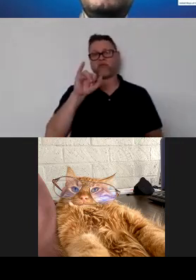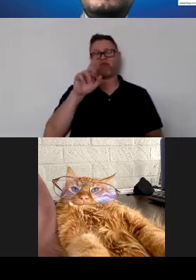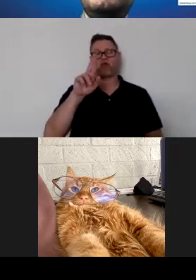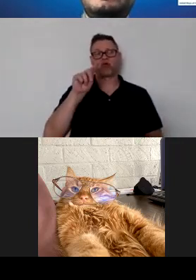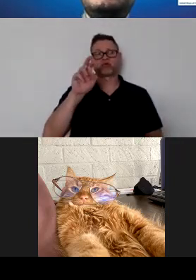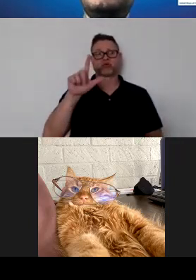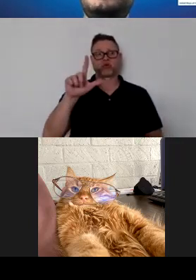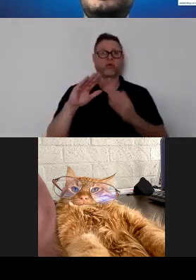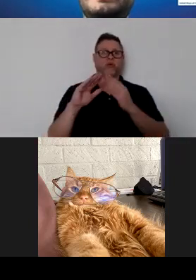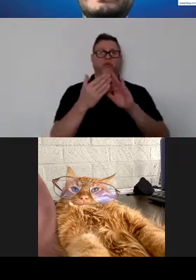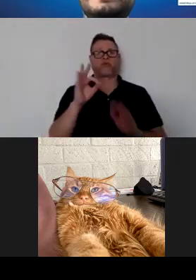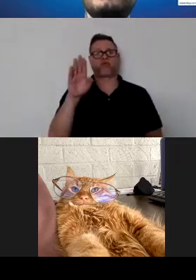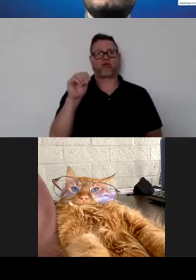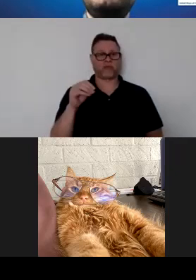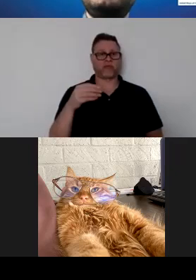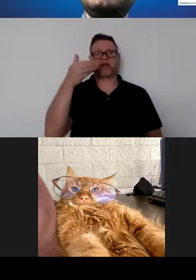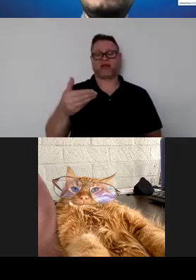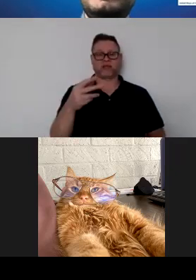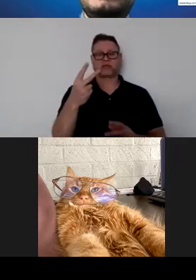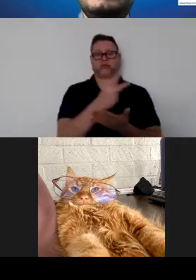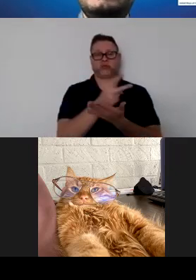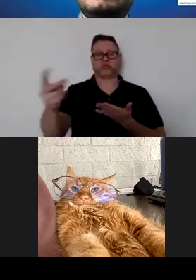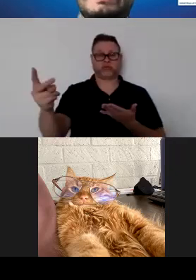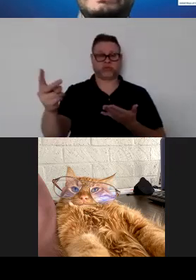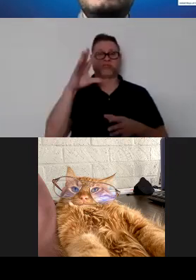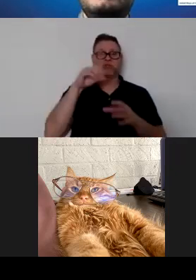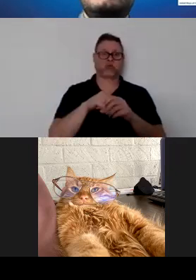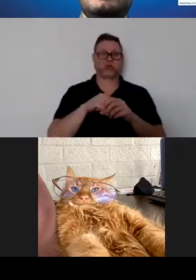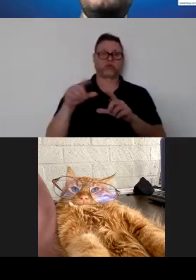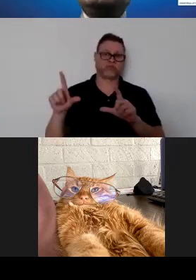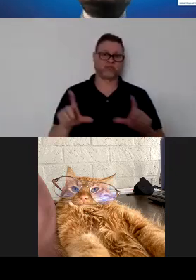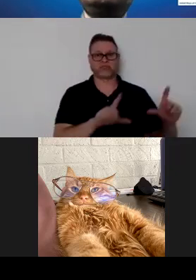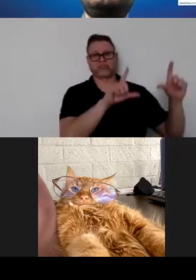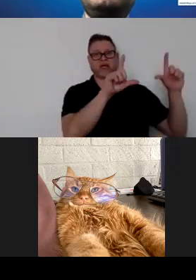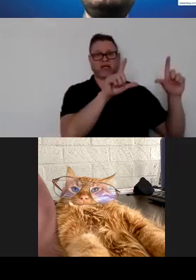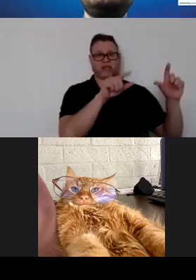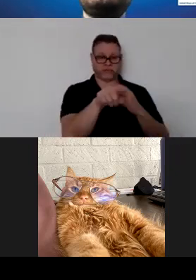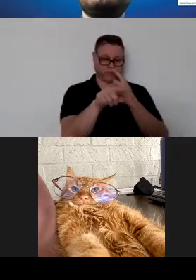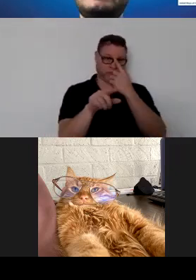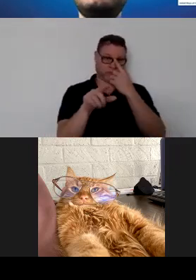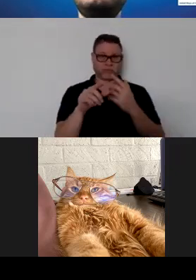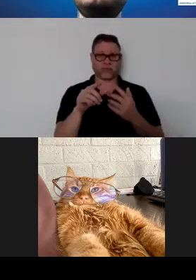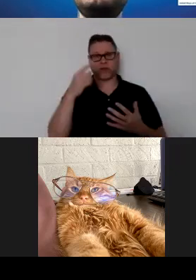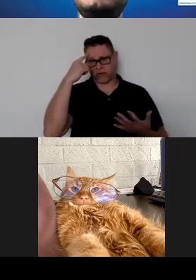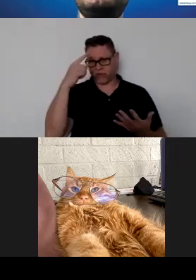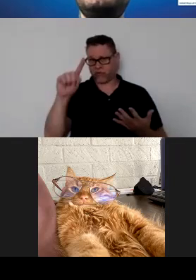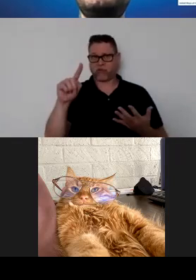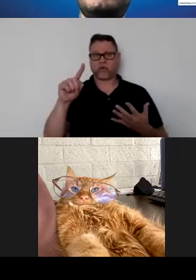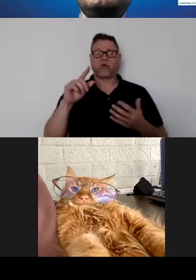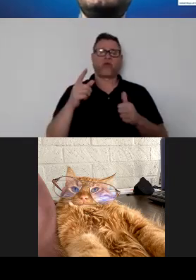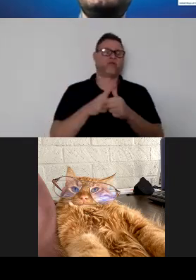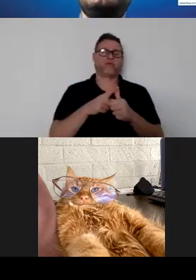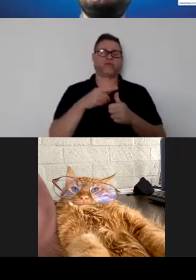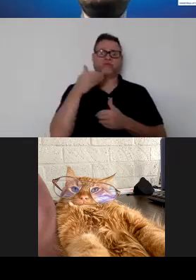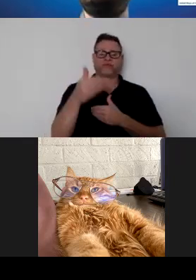to be held over the next 2 weeks, which is included in the slide. Now, they're designed to be an initial step for the